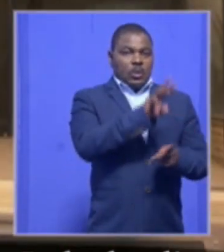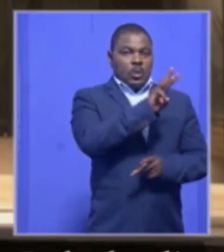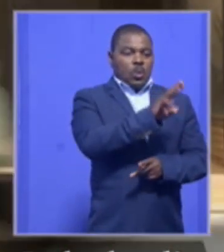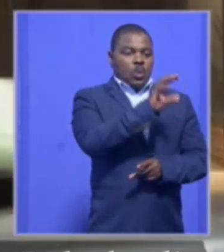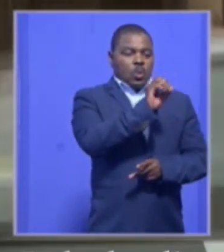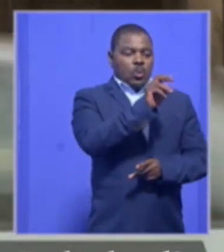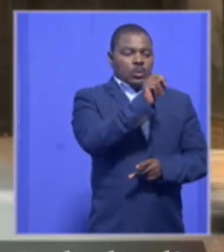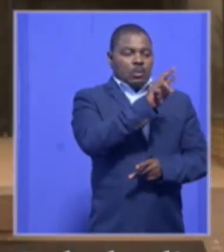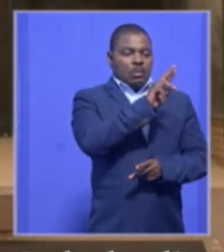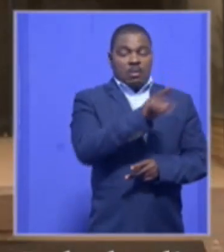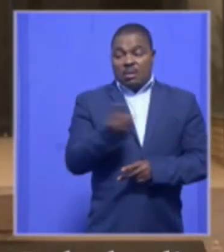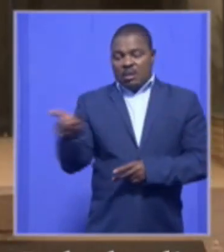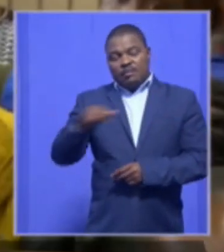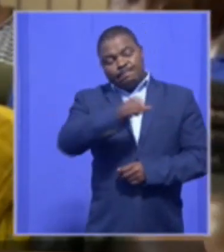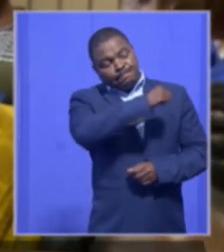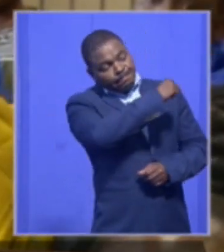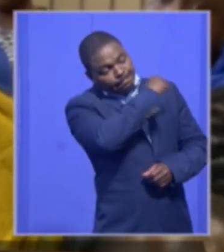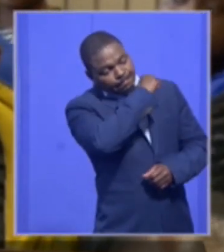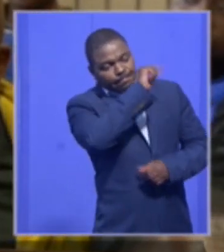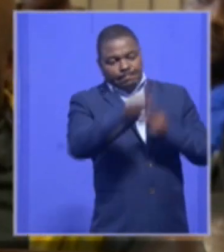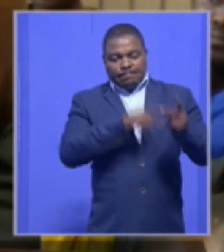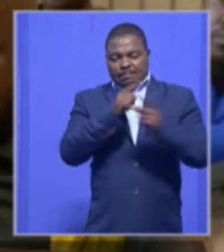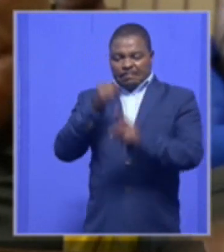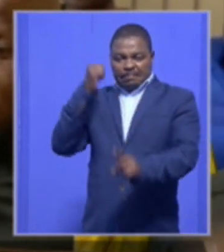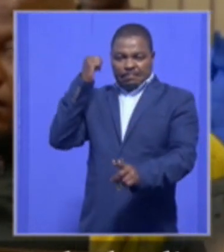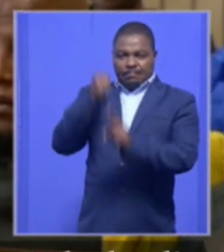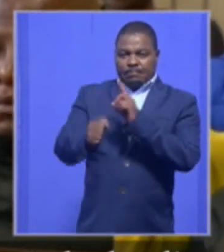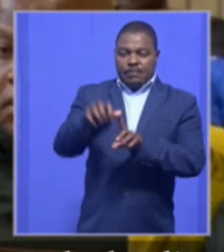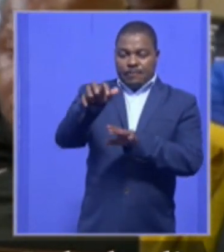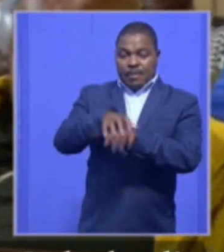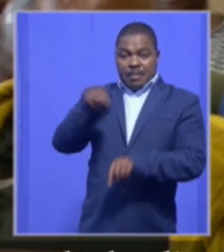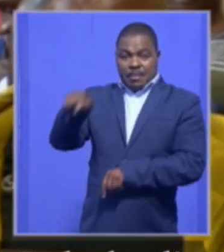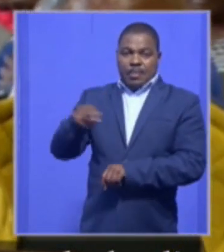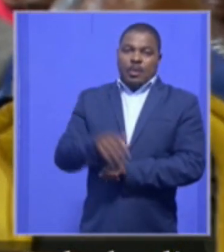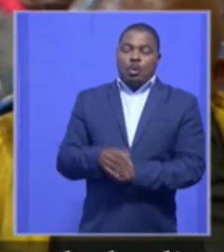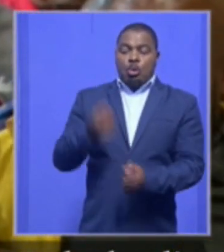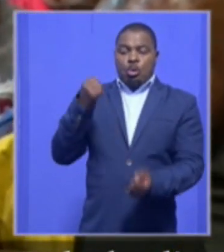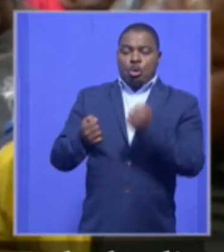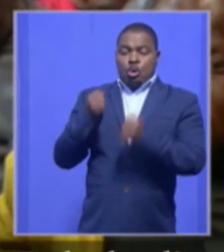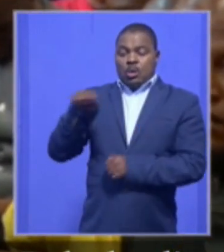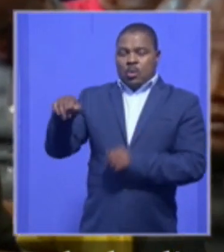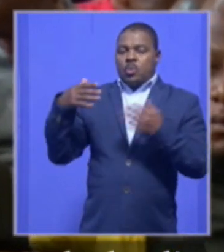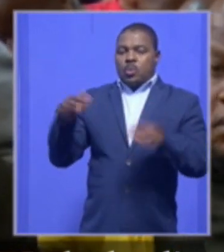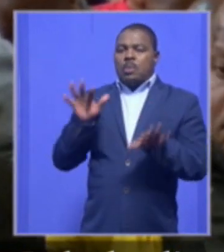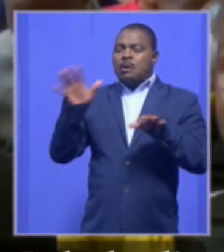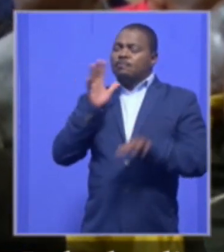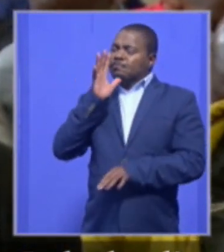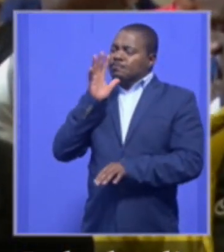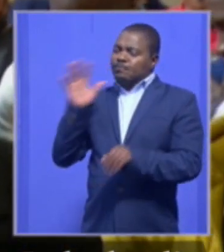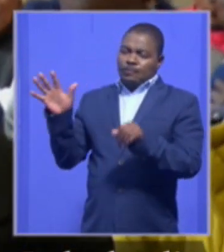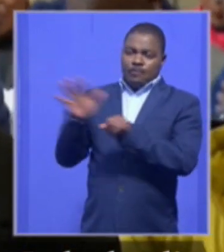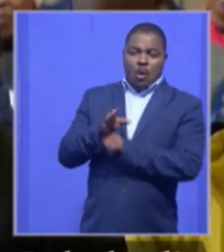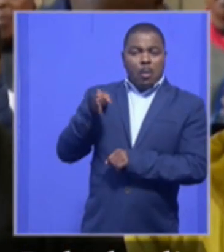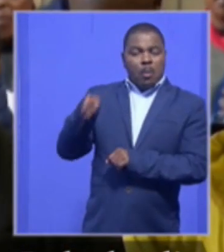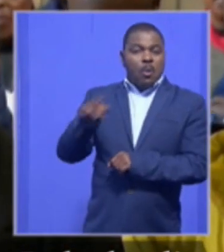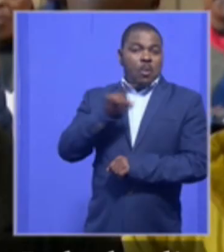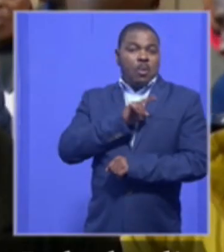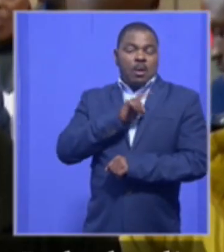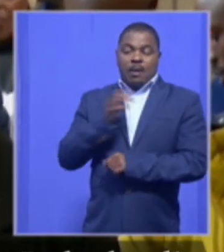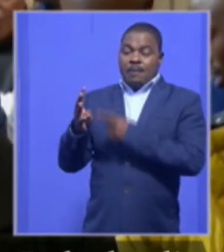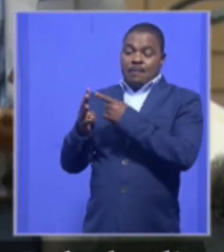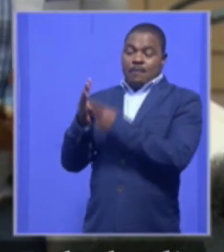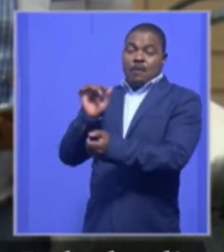ba tšhabišitšwe ka dikgoka le go bolaelwa polaseng. Kgorotsheko e be tletše la go hloka bobono nakong ya ge ba latofatšwa ba